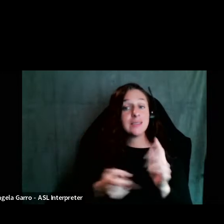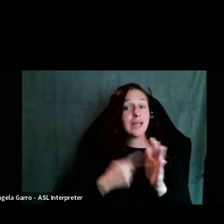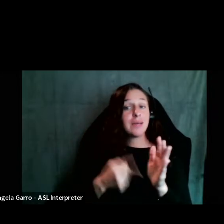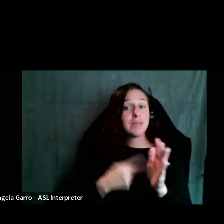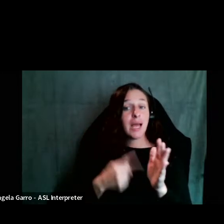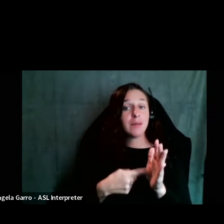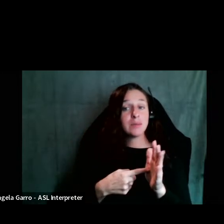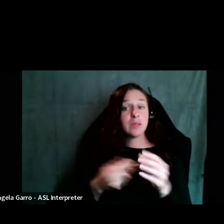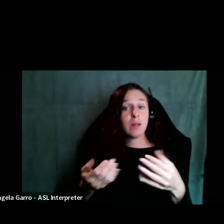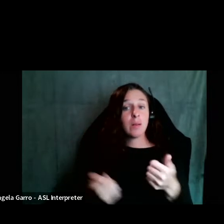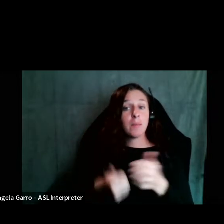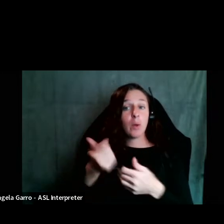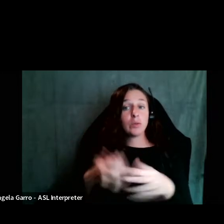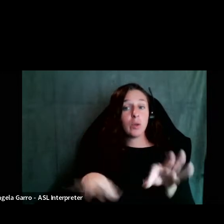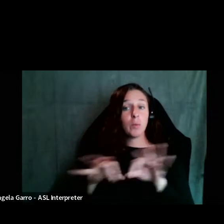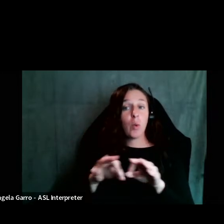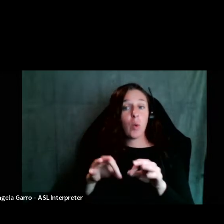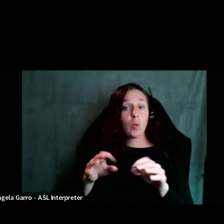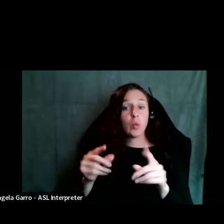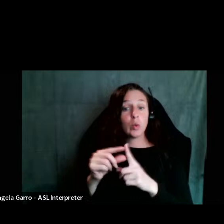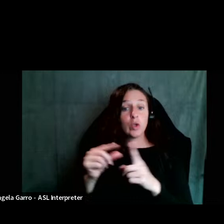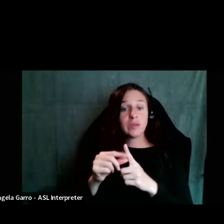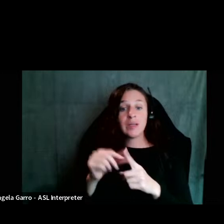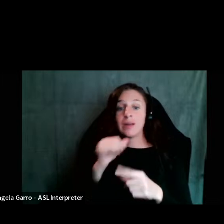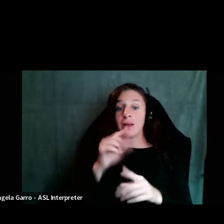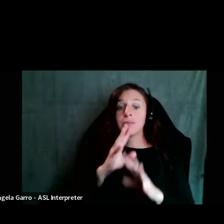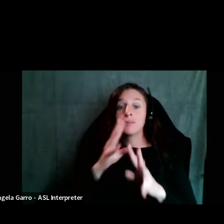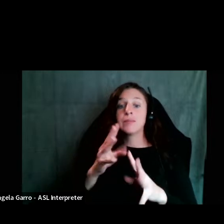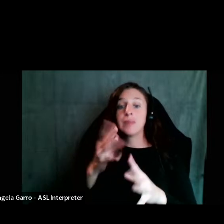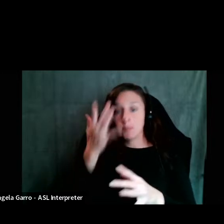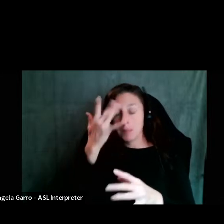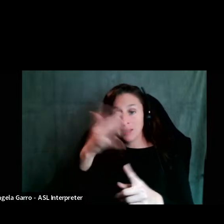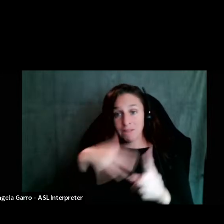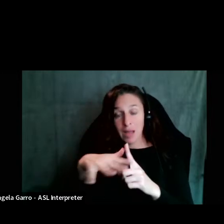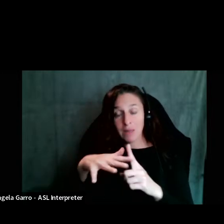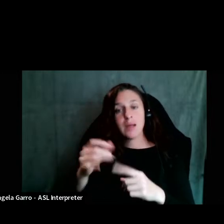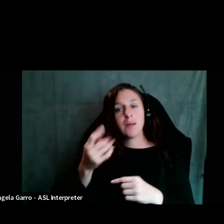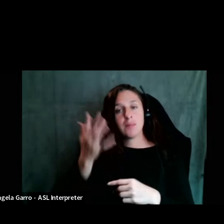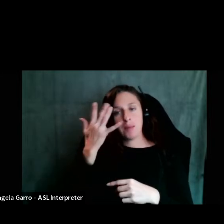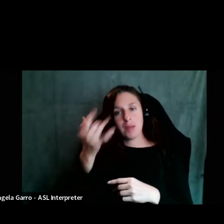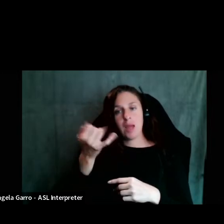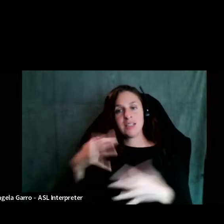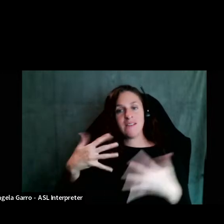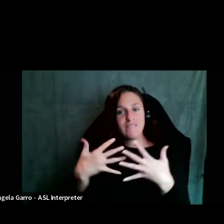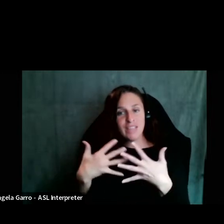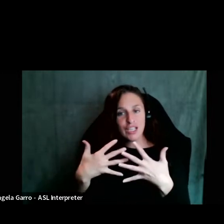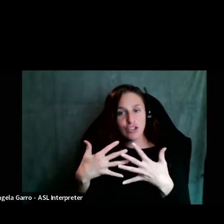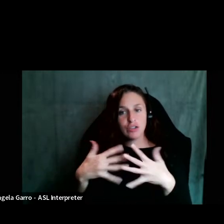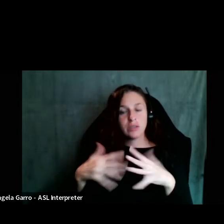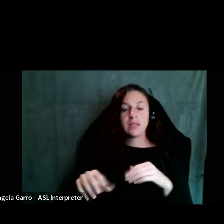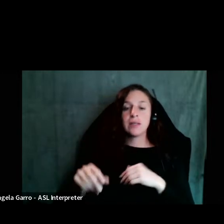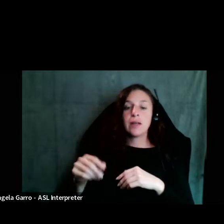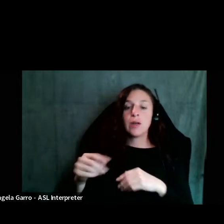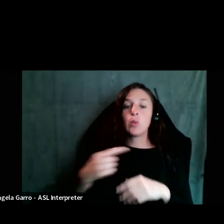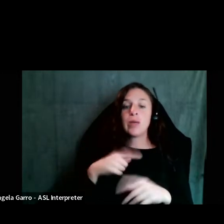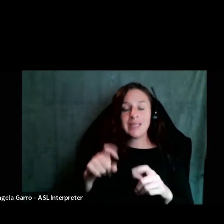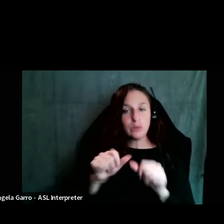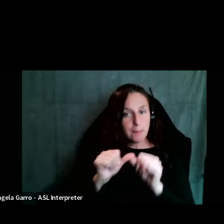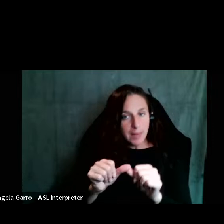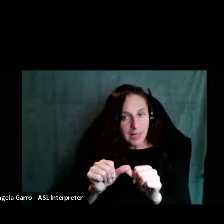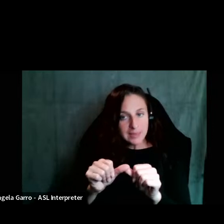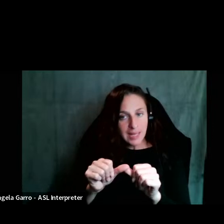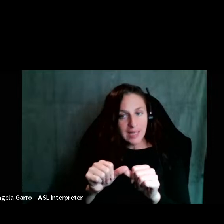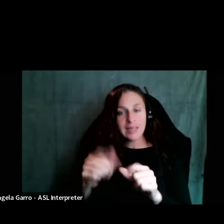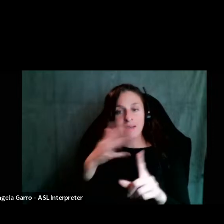be those that not uttered because of an environment of fear and intimidation. We need to maintain an environment where we embrace